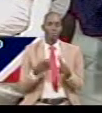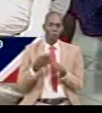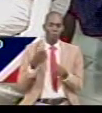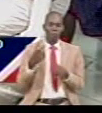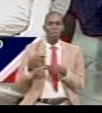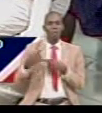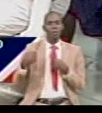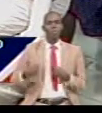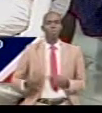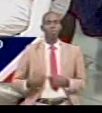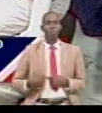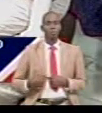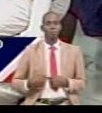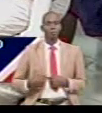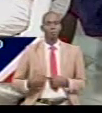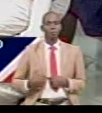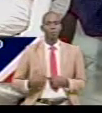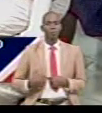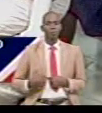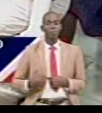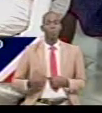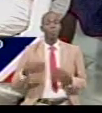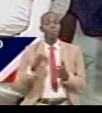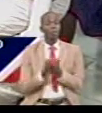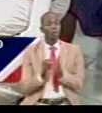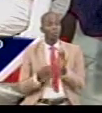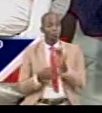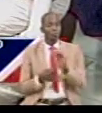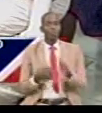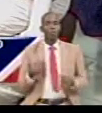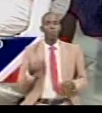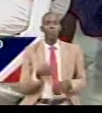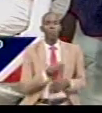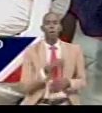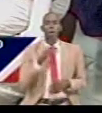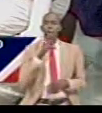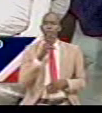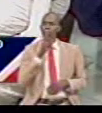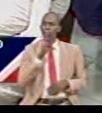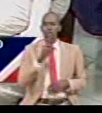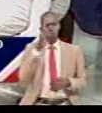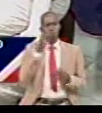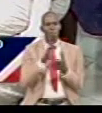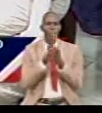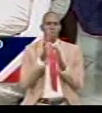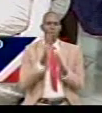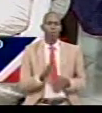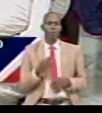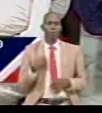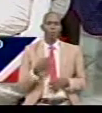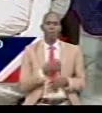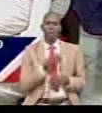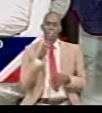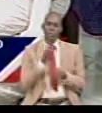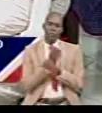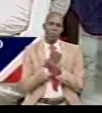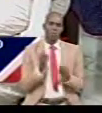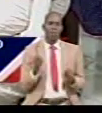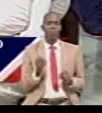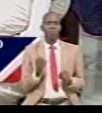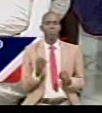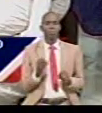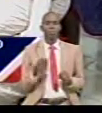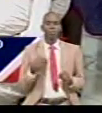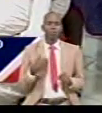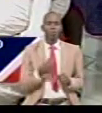heart. That shows that we're real believers. We're born again. We're transformed.